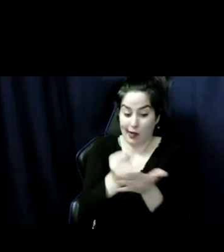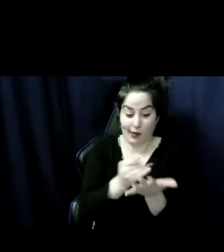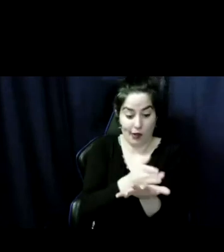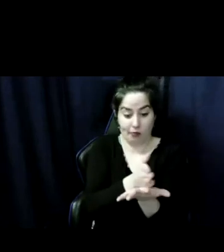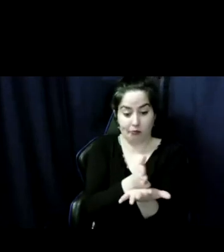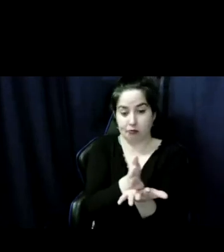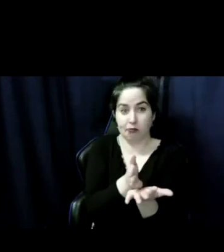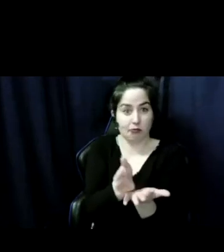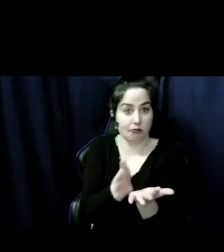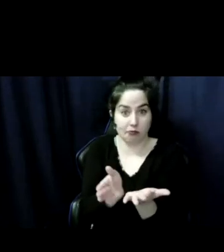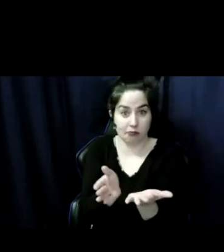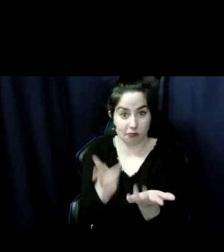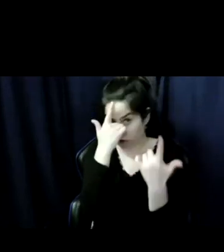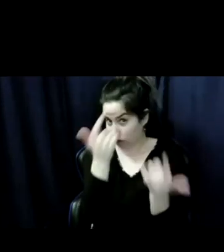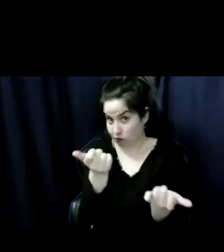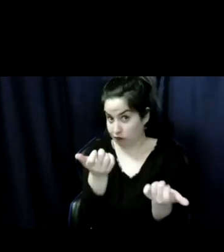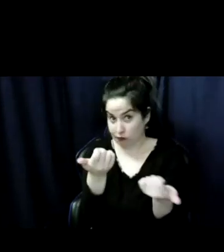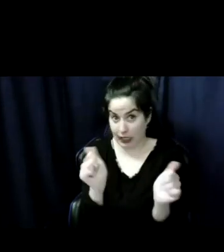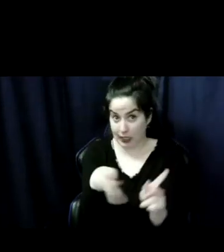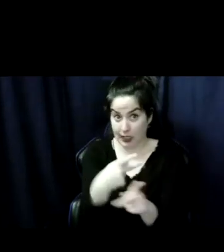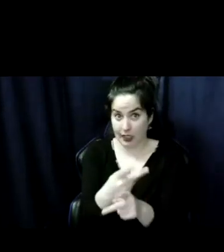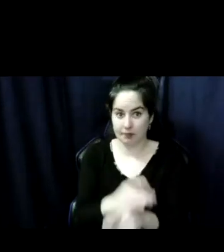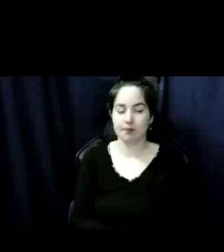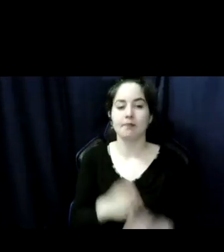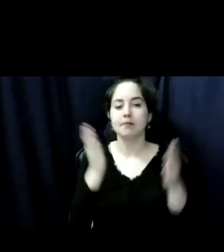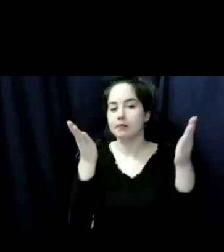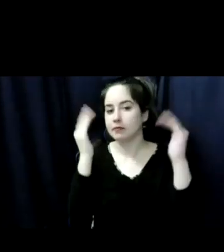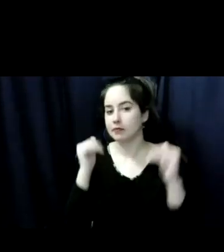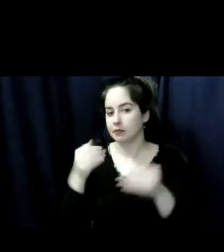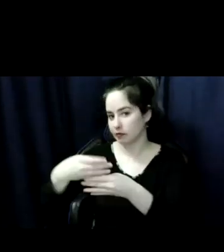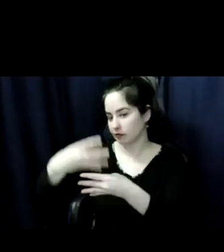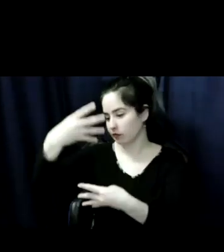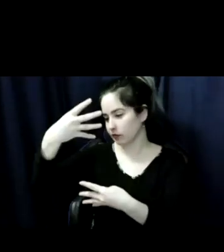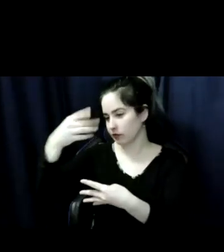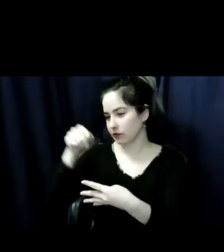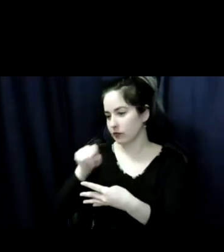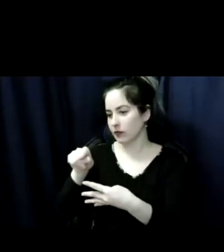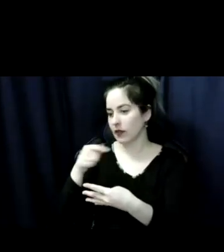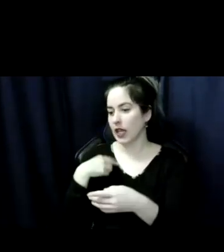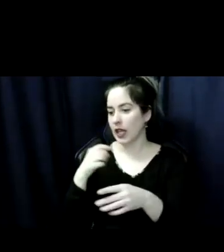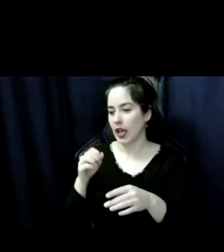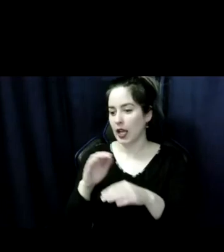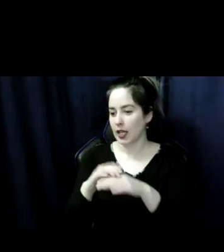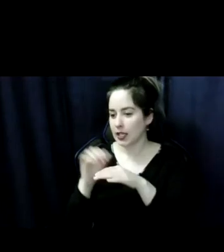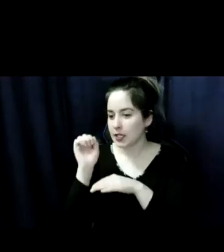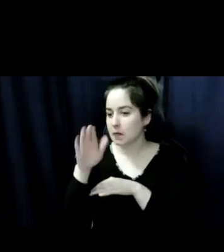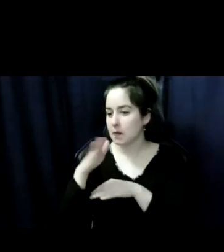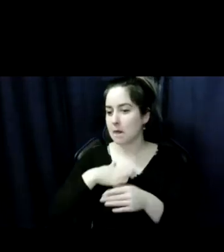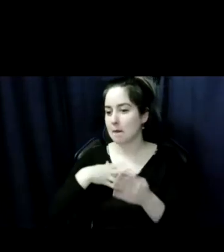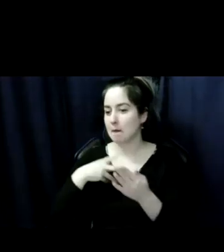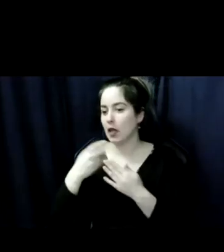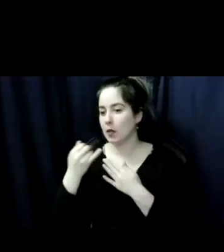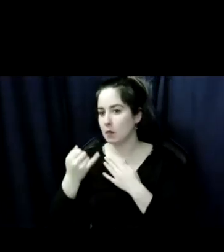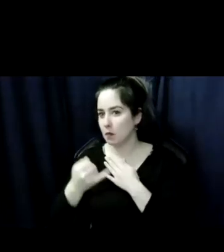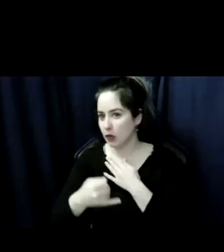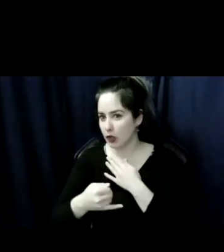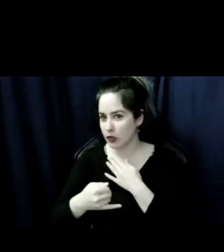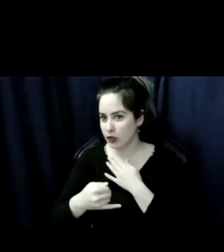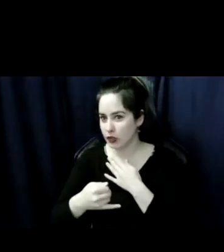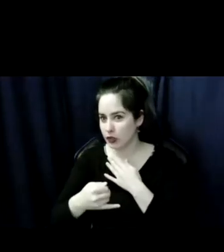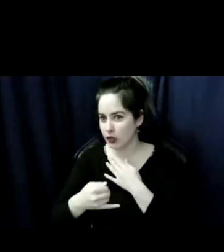eligible. Can I submit my project in order to find out what additional permits would need